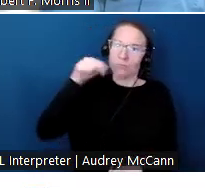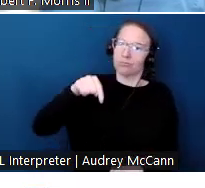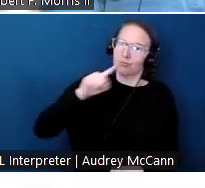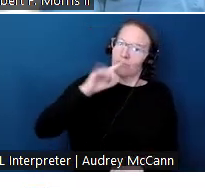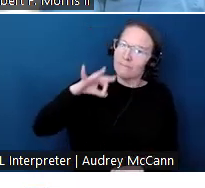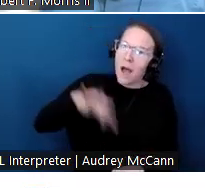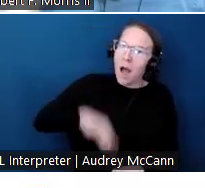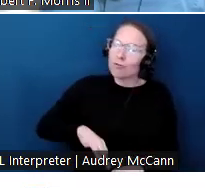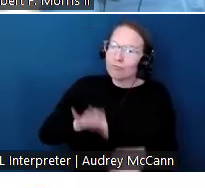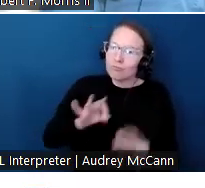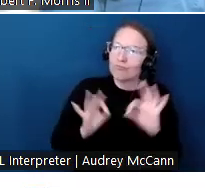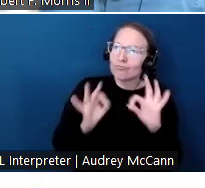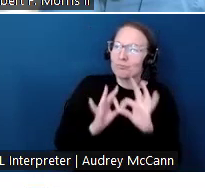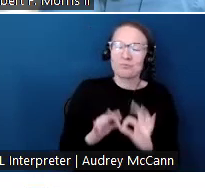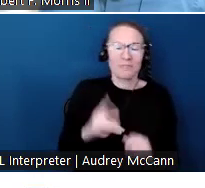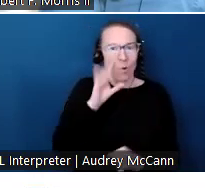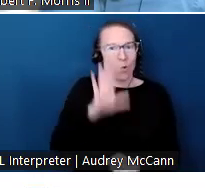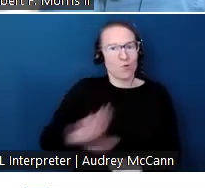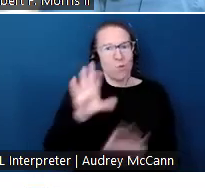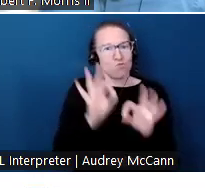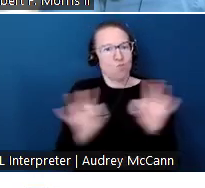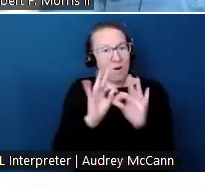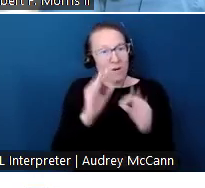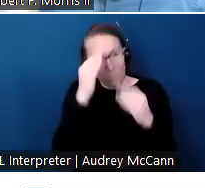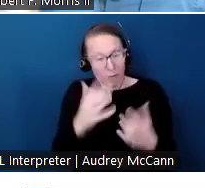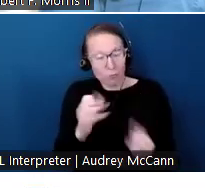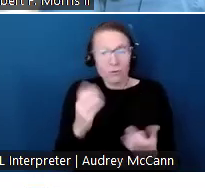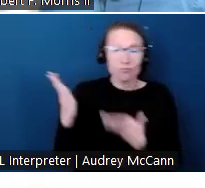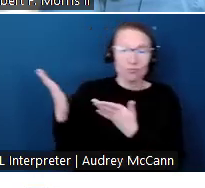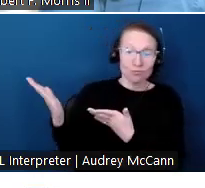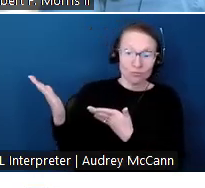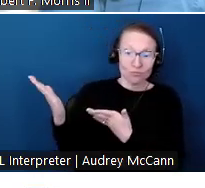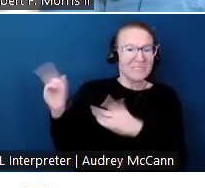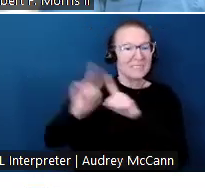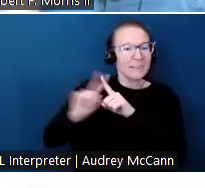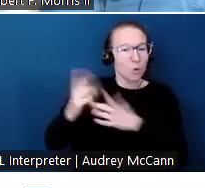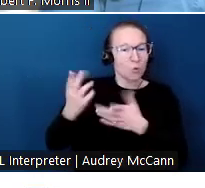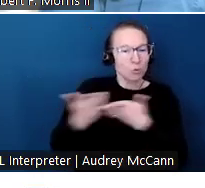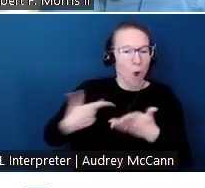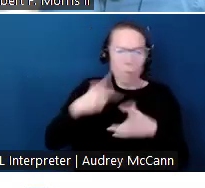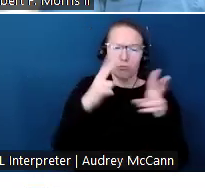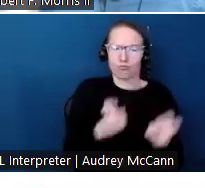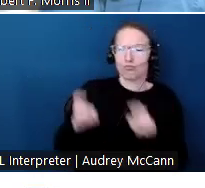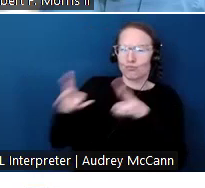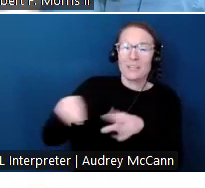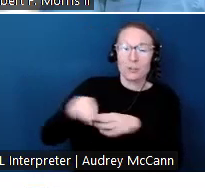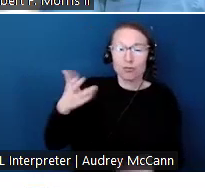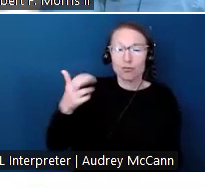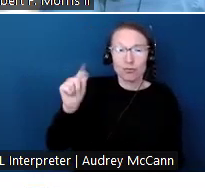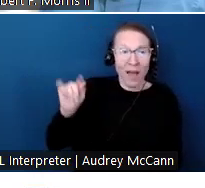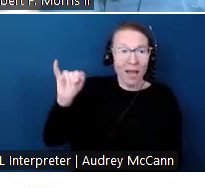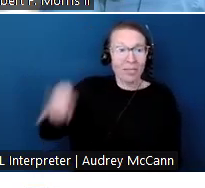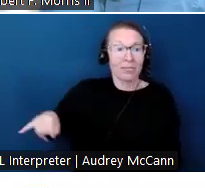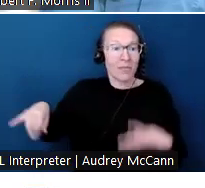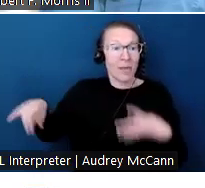information you shared. So here's a couple of resources, and we'll drop these in the chat. So the first one is just an overview of the American